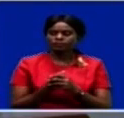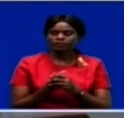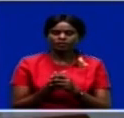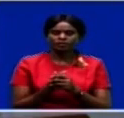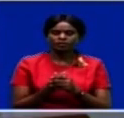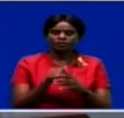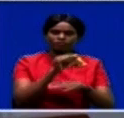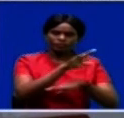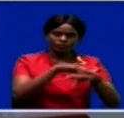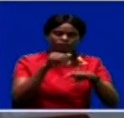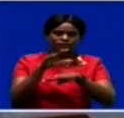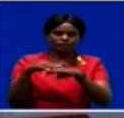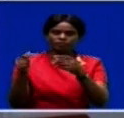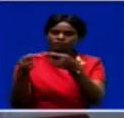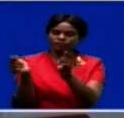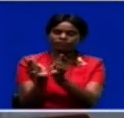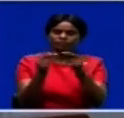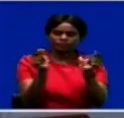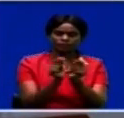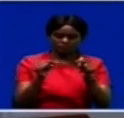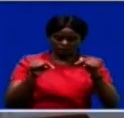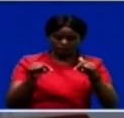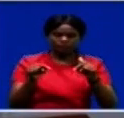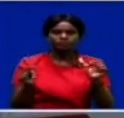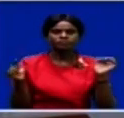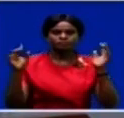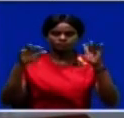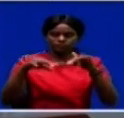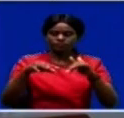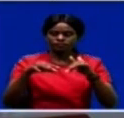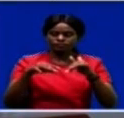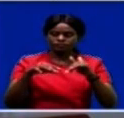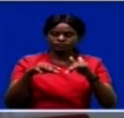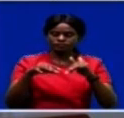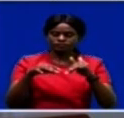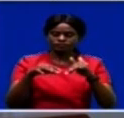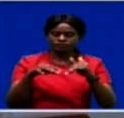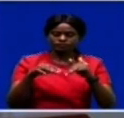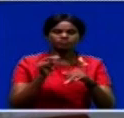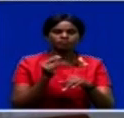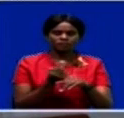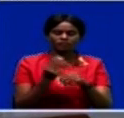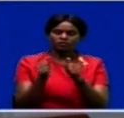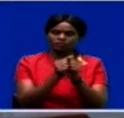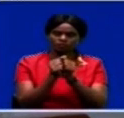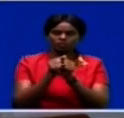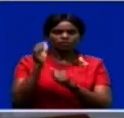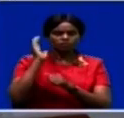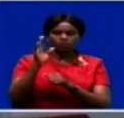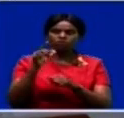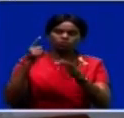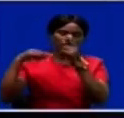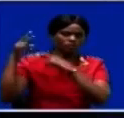the key stakeholders to a forum where it is expected that we shall together review